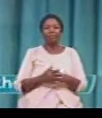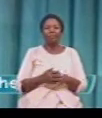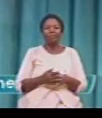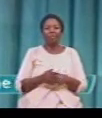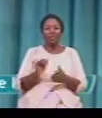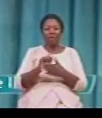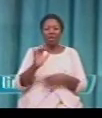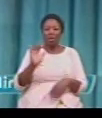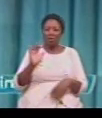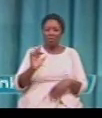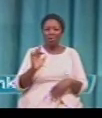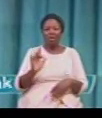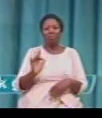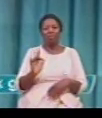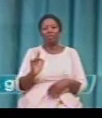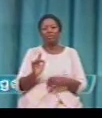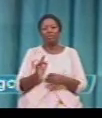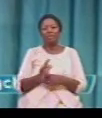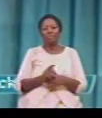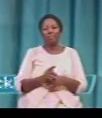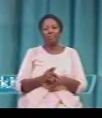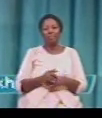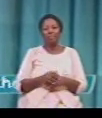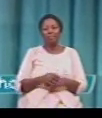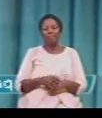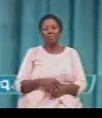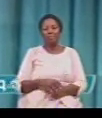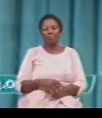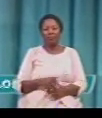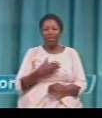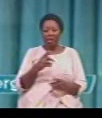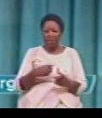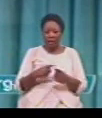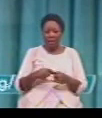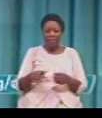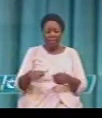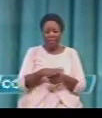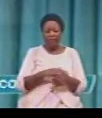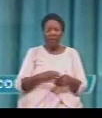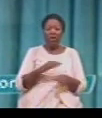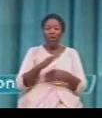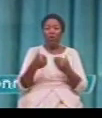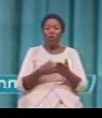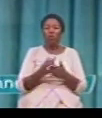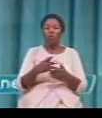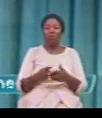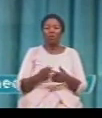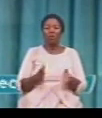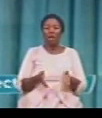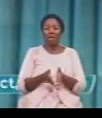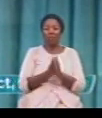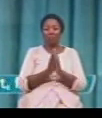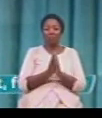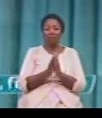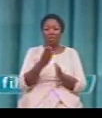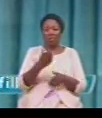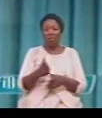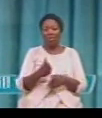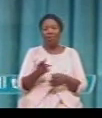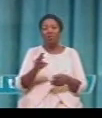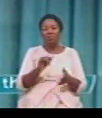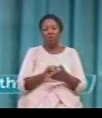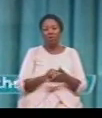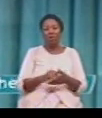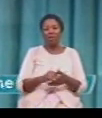that you can connect to and then fill in all the needed details. This is to help